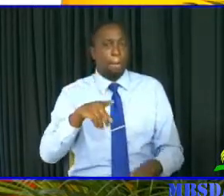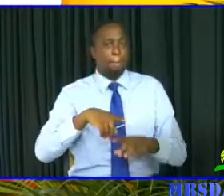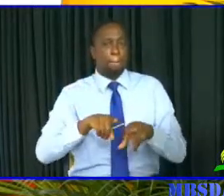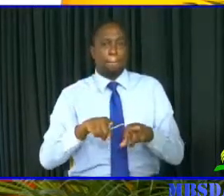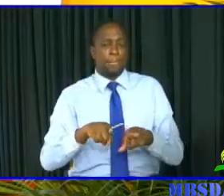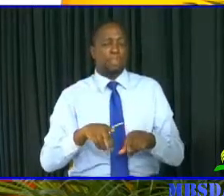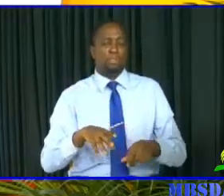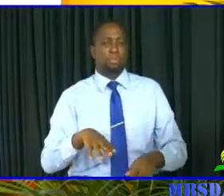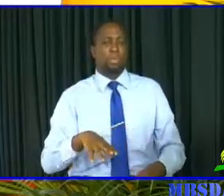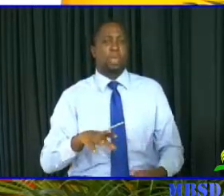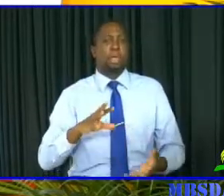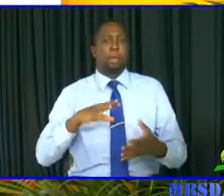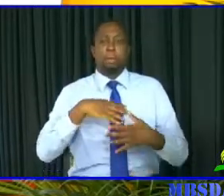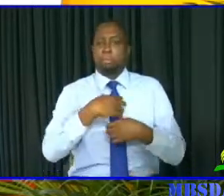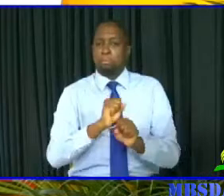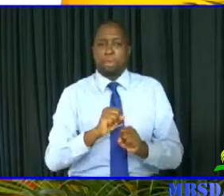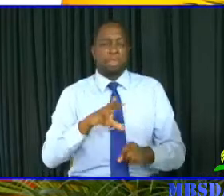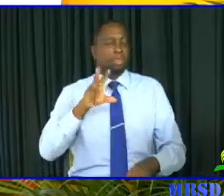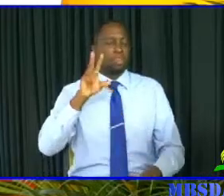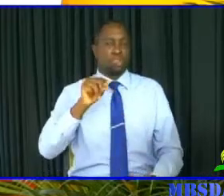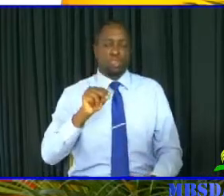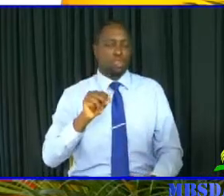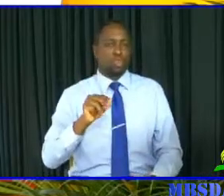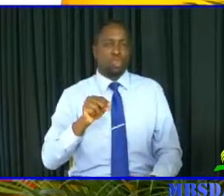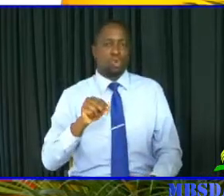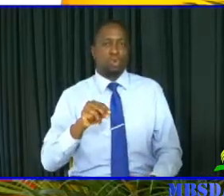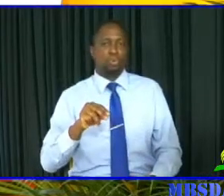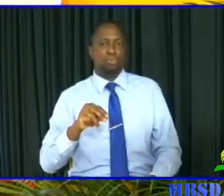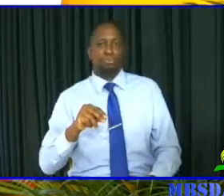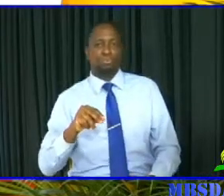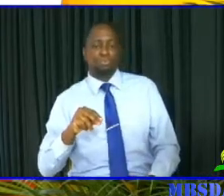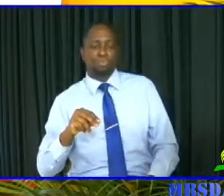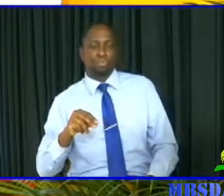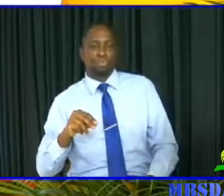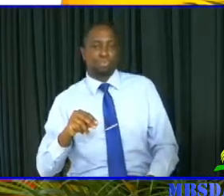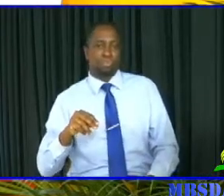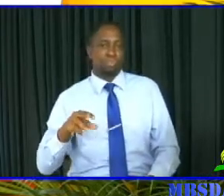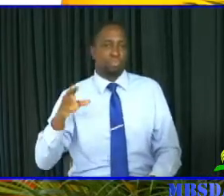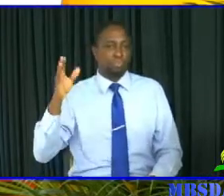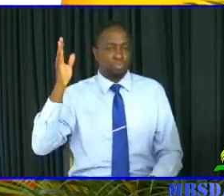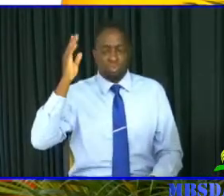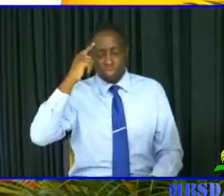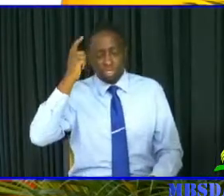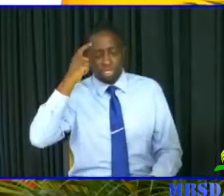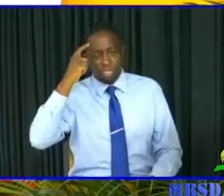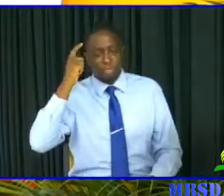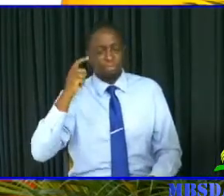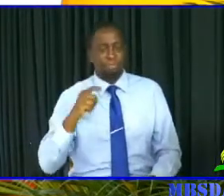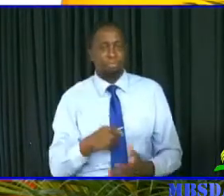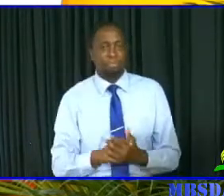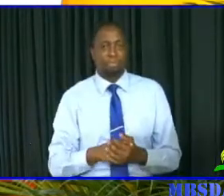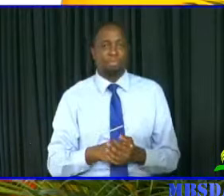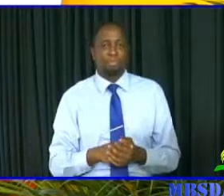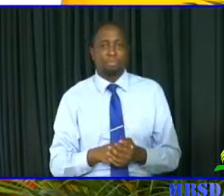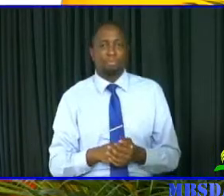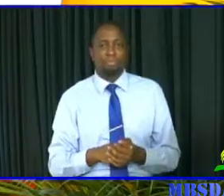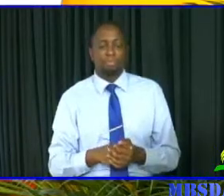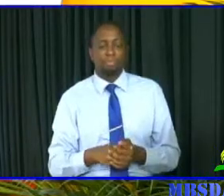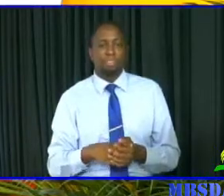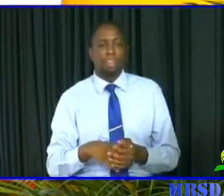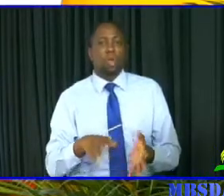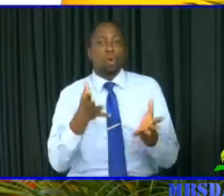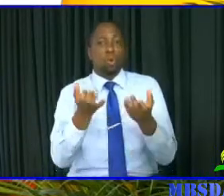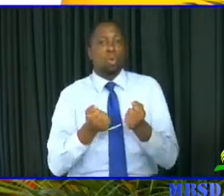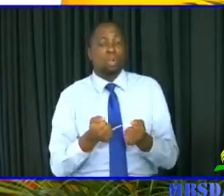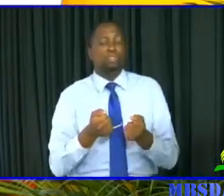be, as Paul says to Timothy, to be lovers of pleasure more than lovers of God. I want to remind you